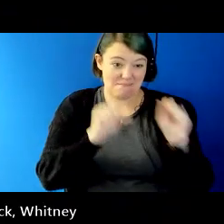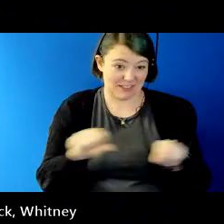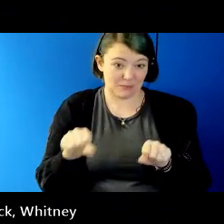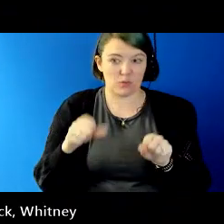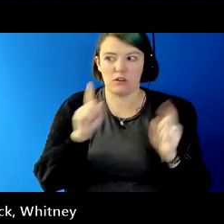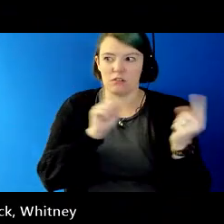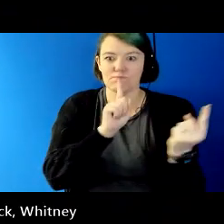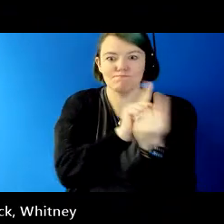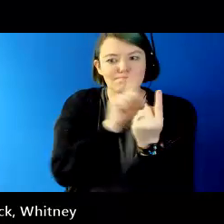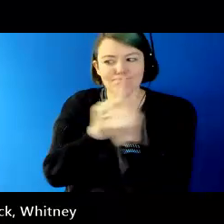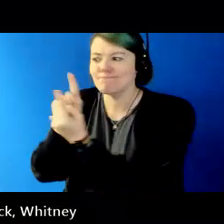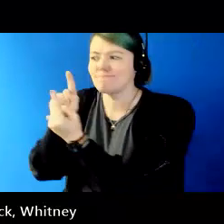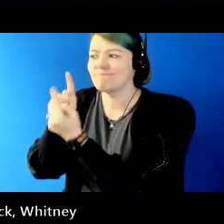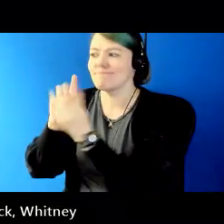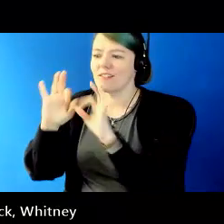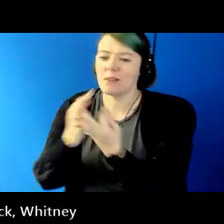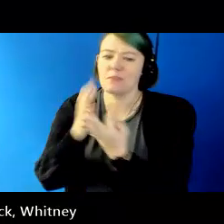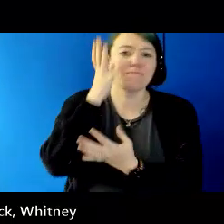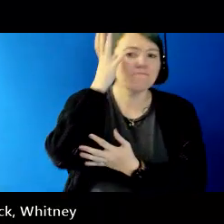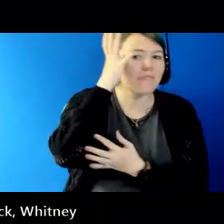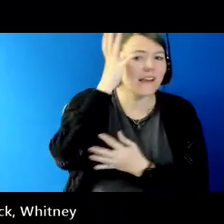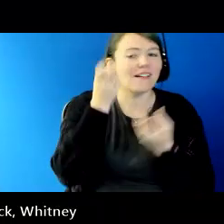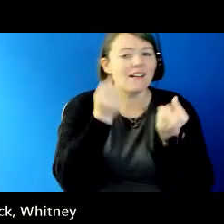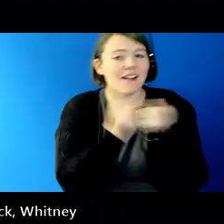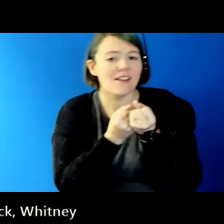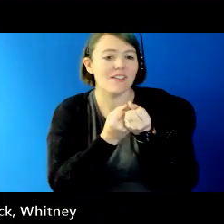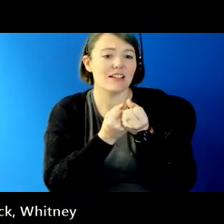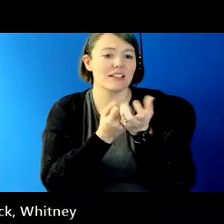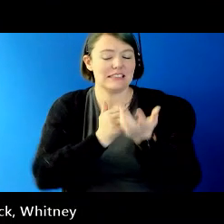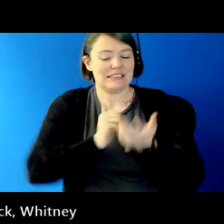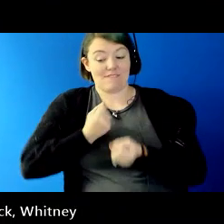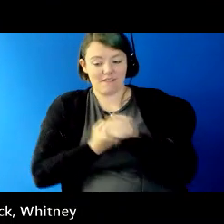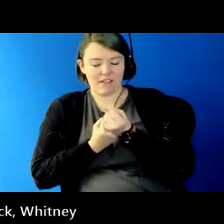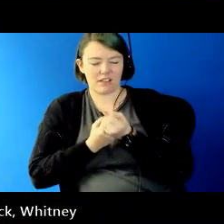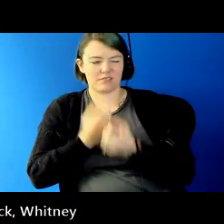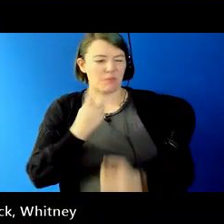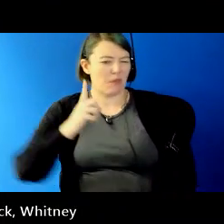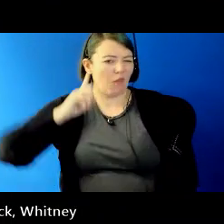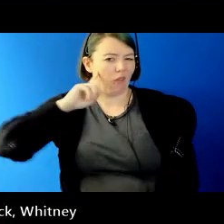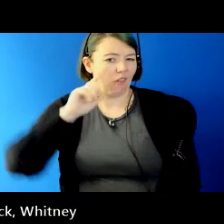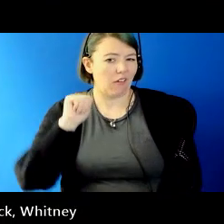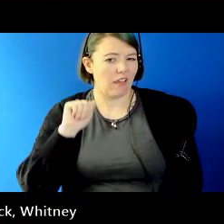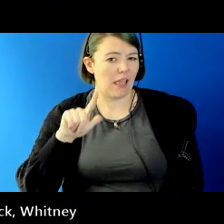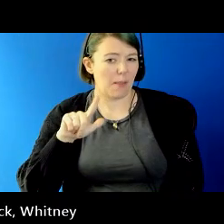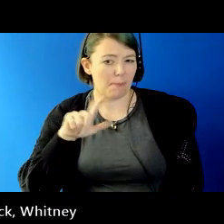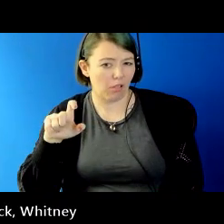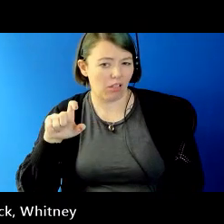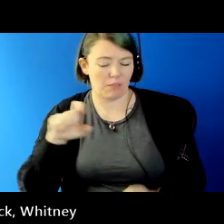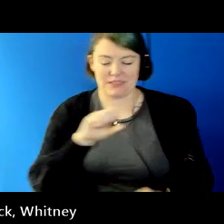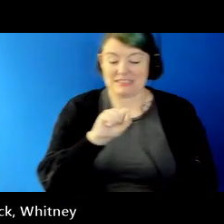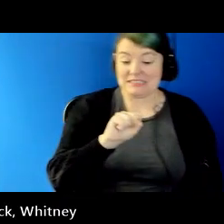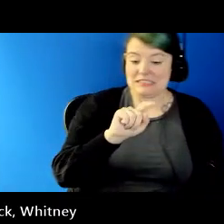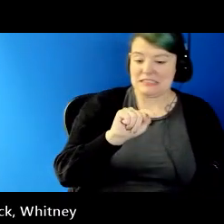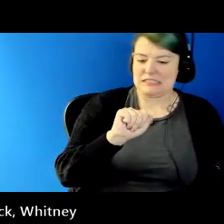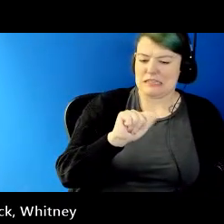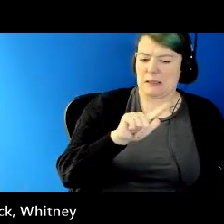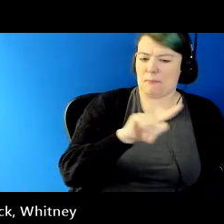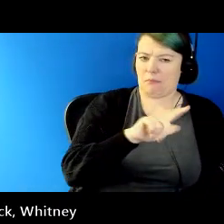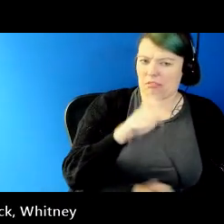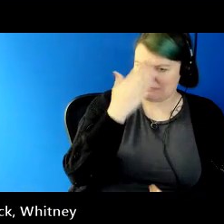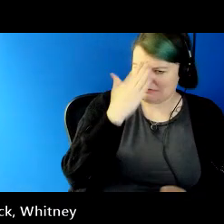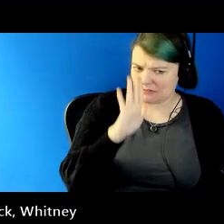meet families and parents and self-advocates who they've maybe heard of what an ABLE account is, but then they don't know what stable is. So it's all about just that